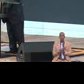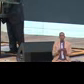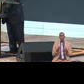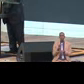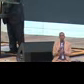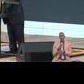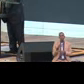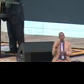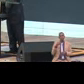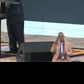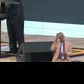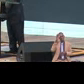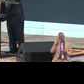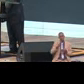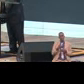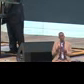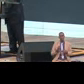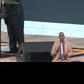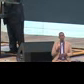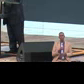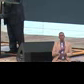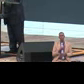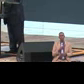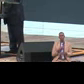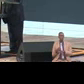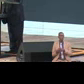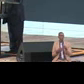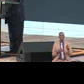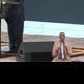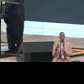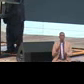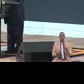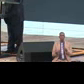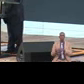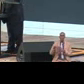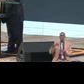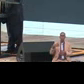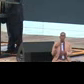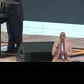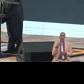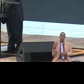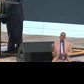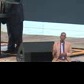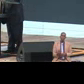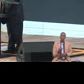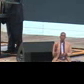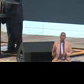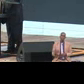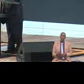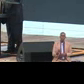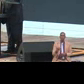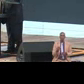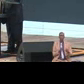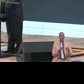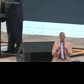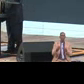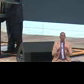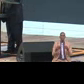of the devil, between us and other people outside who are forever